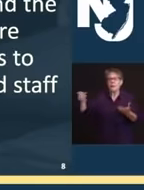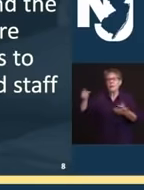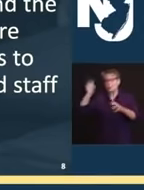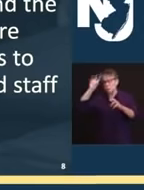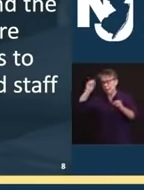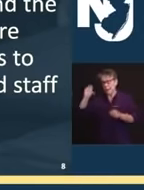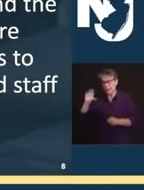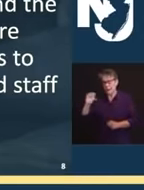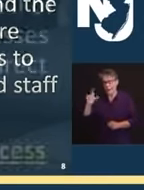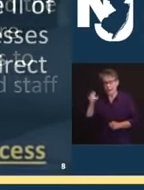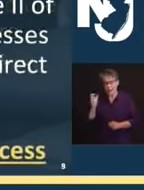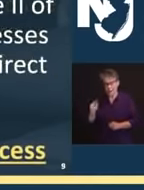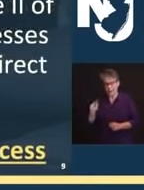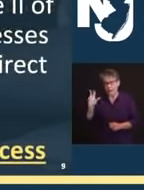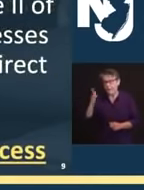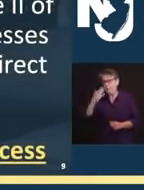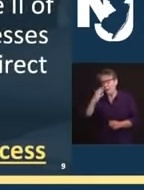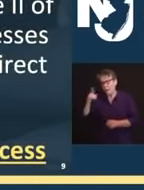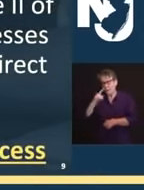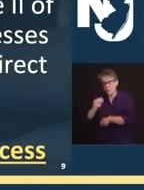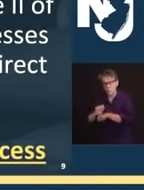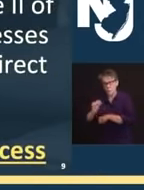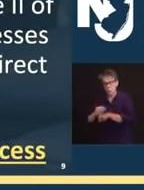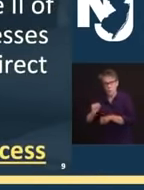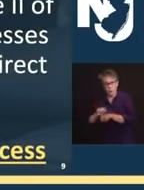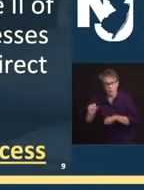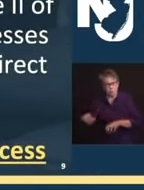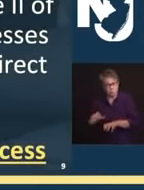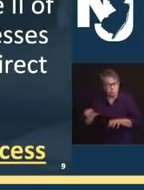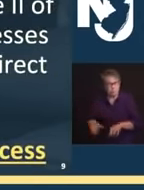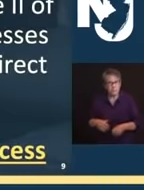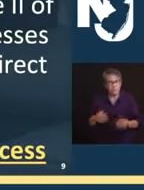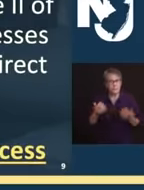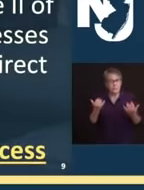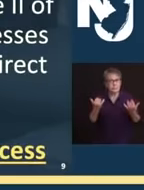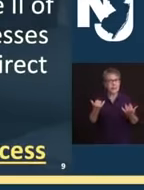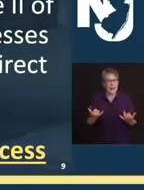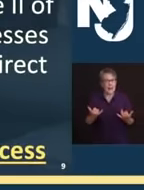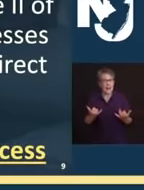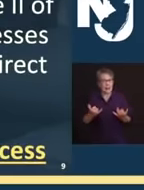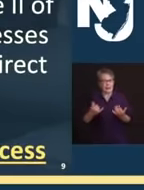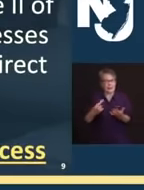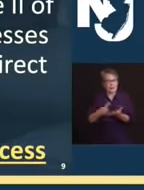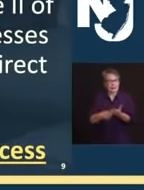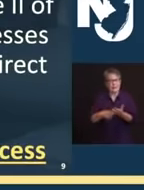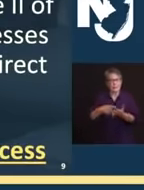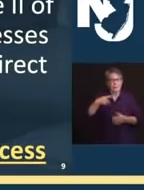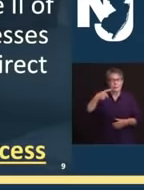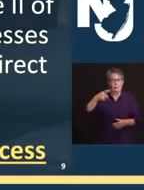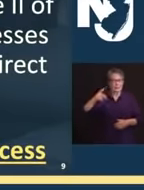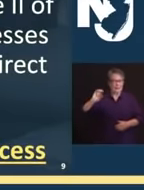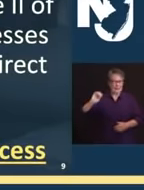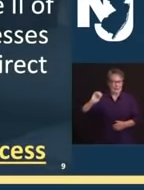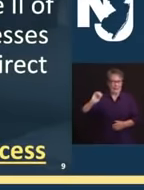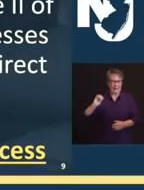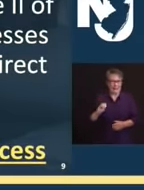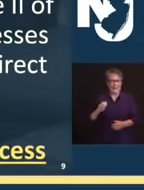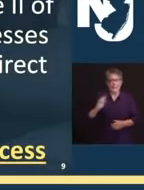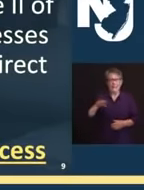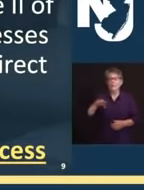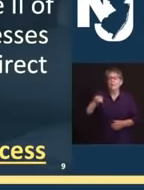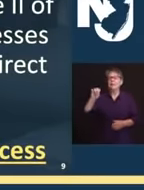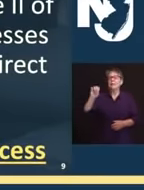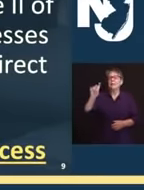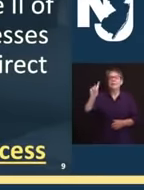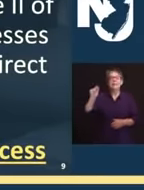approach. And while we're on the topic of personal protective equipment, The New Jersey Economic Development Authority has opened the window on